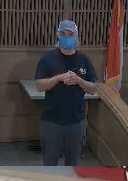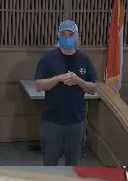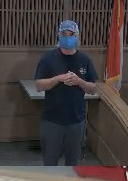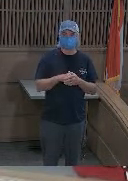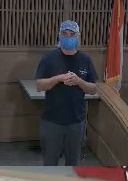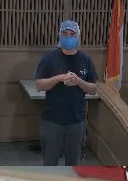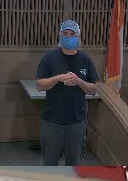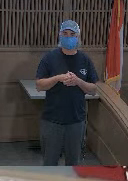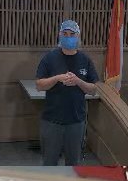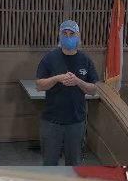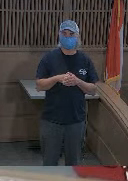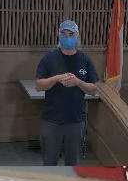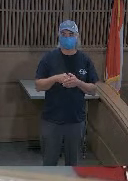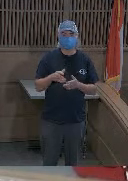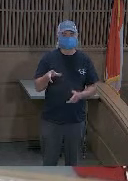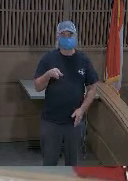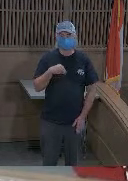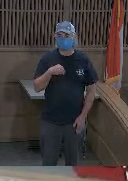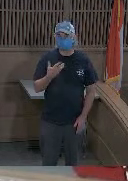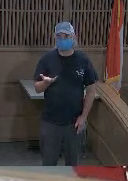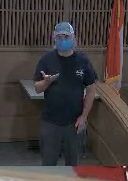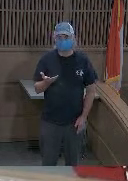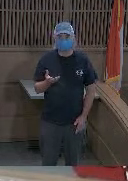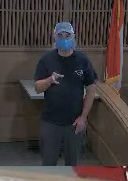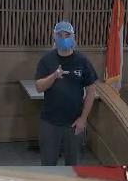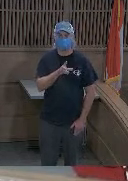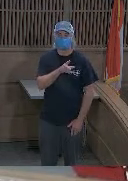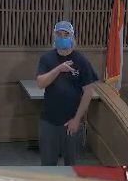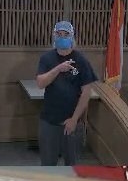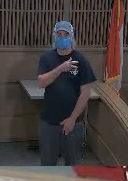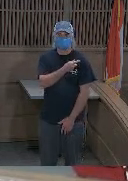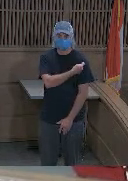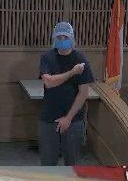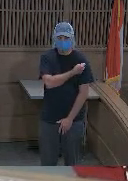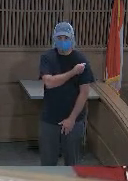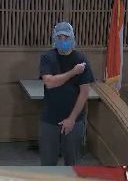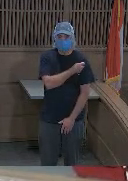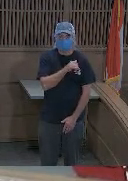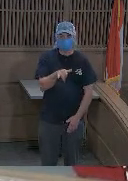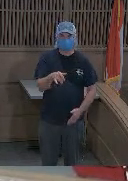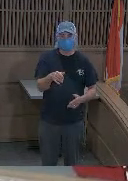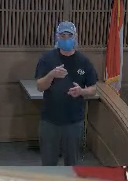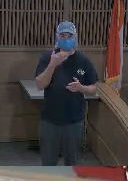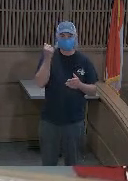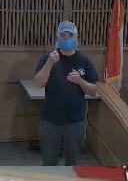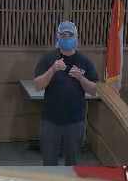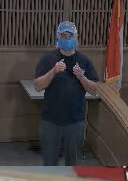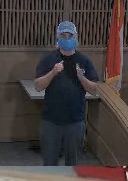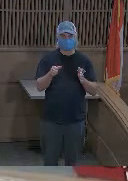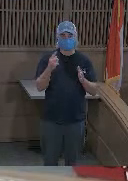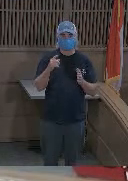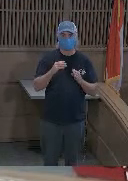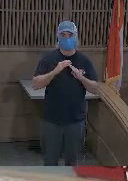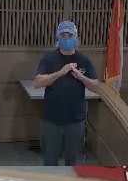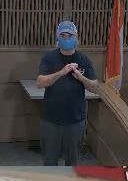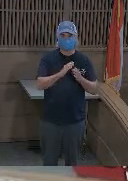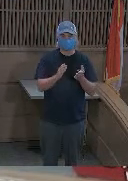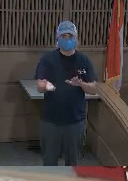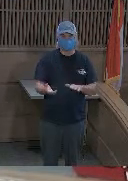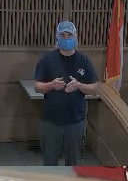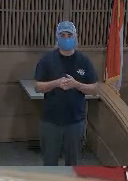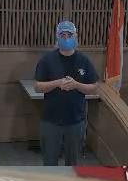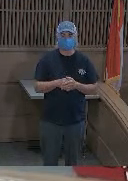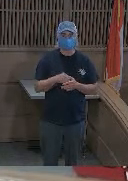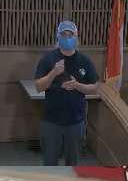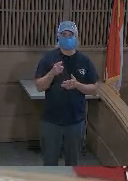getting a vaccination is the best way to prevent getting the infection. It's the best way to avoid dying from it. One